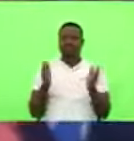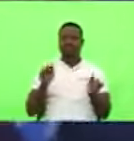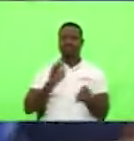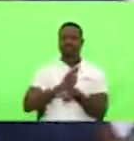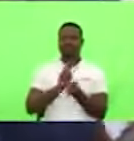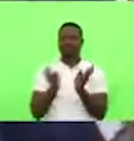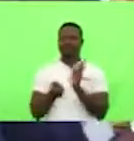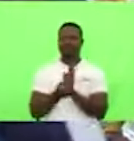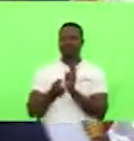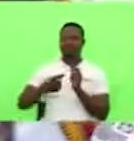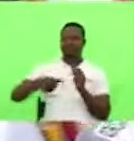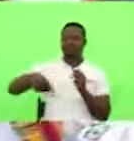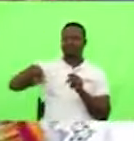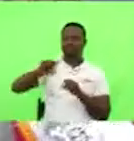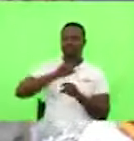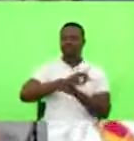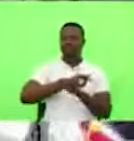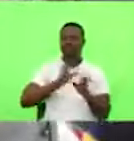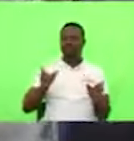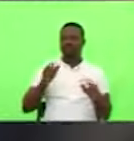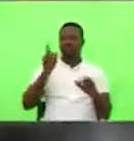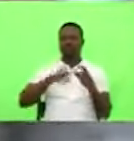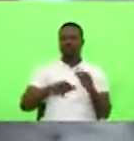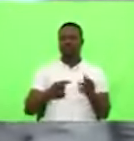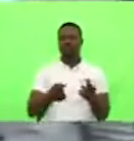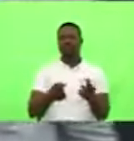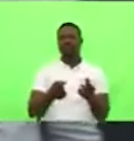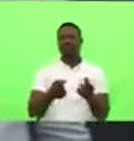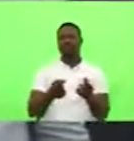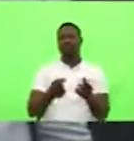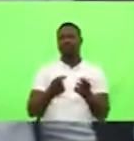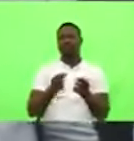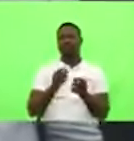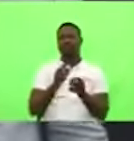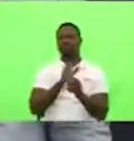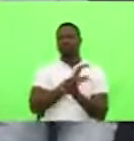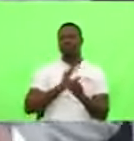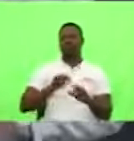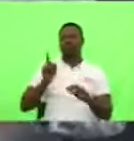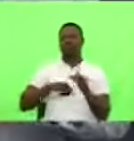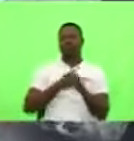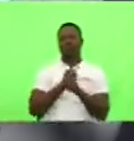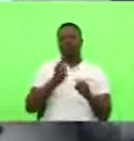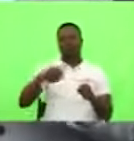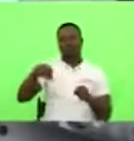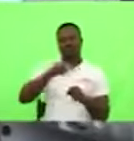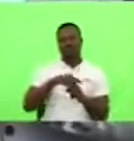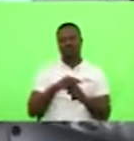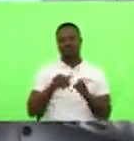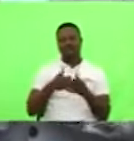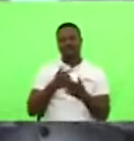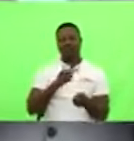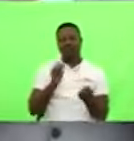none of us can come to the saving knowledge of Christ. How much more be